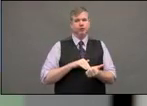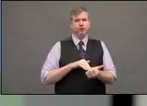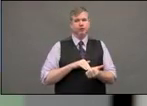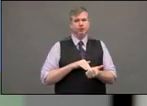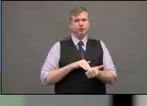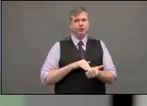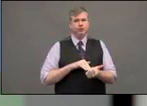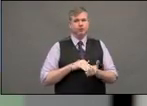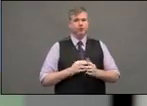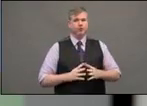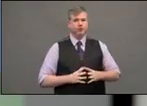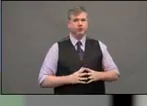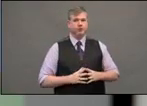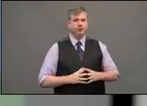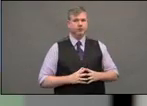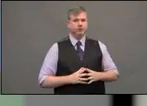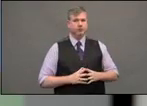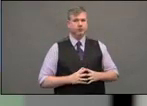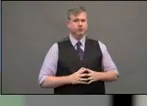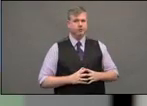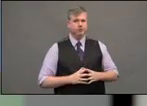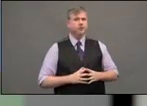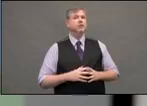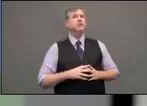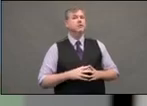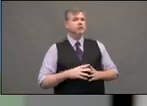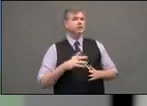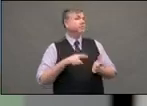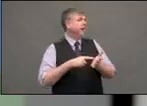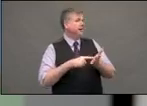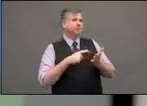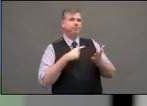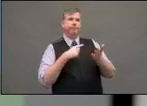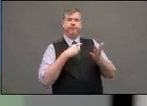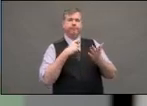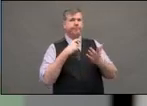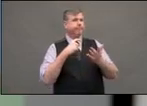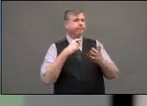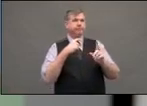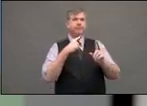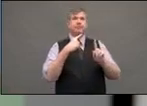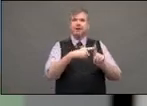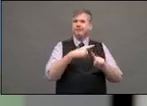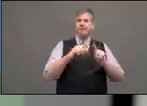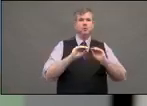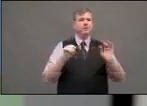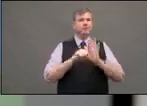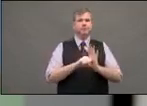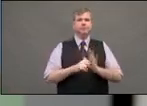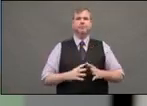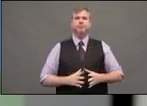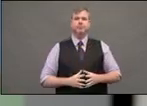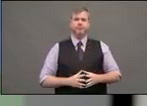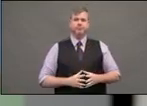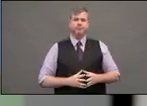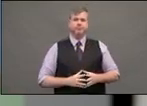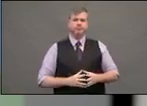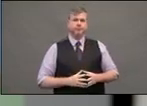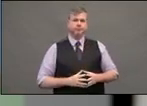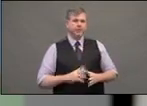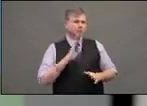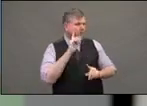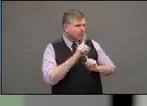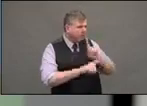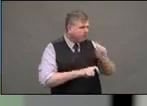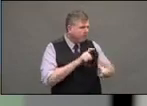message. We'll be calling to ask you first, how are you doing? How are you feeling? Do you have access to the health care you need?